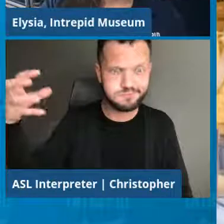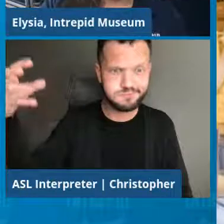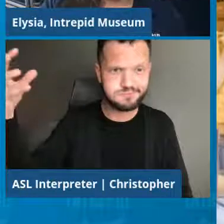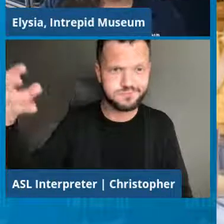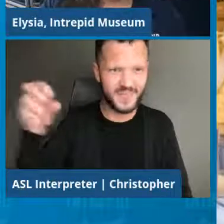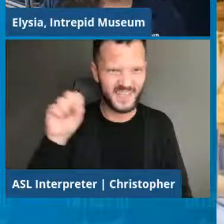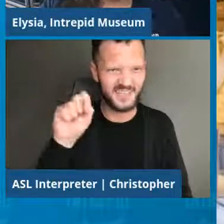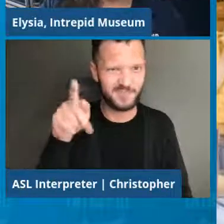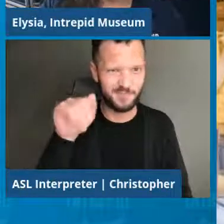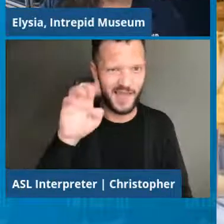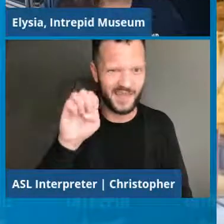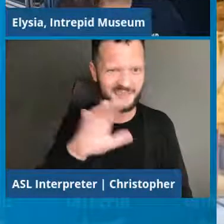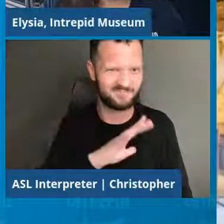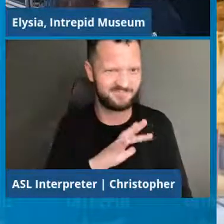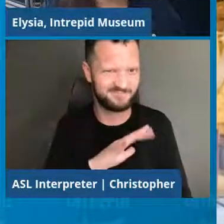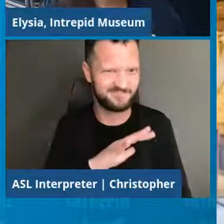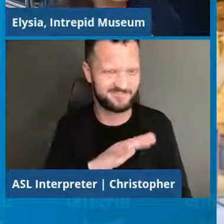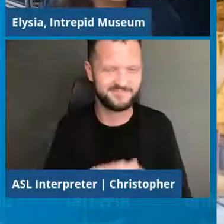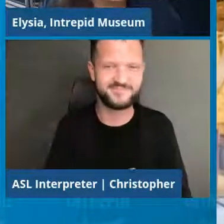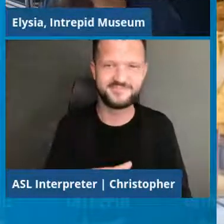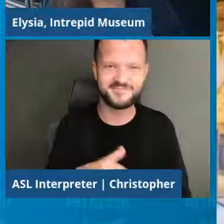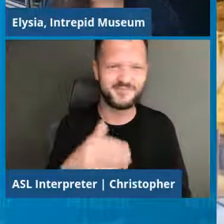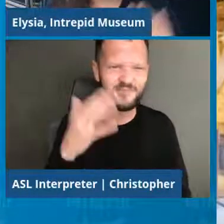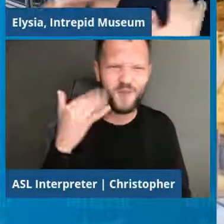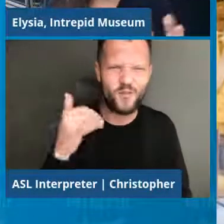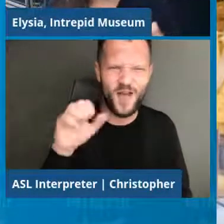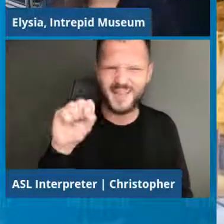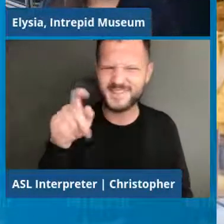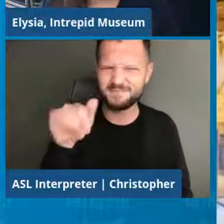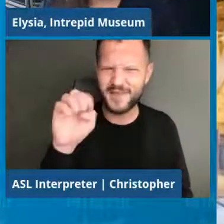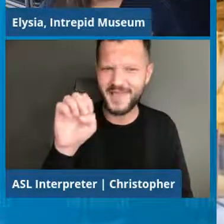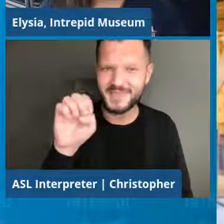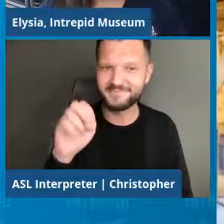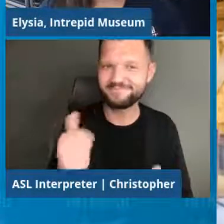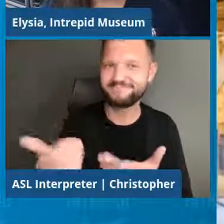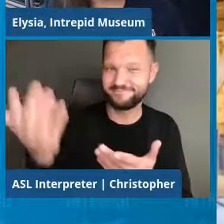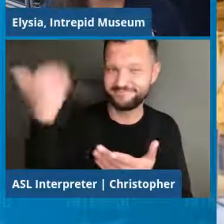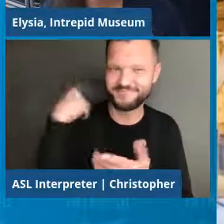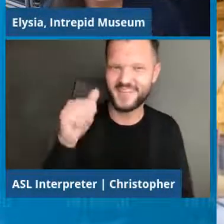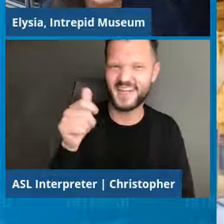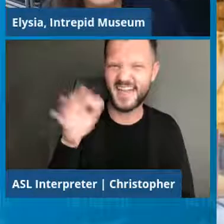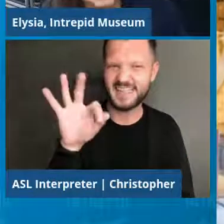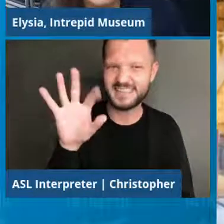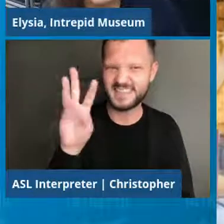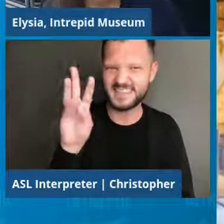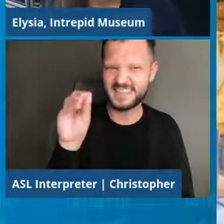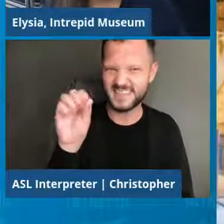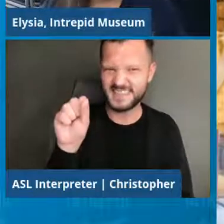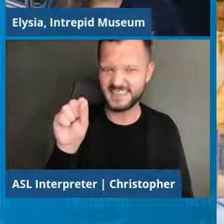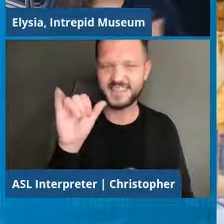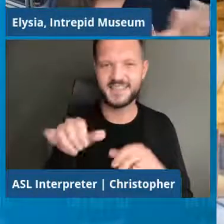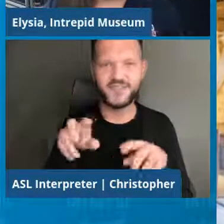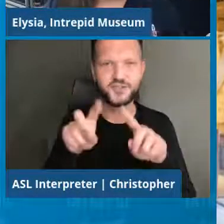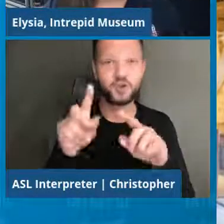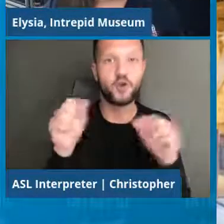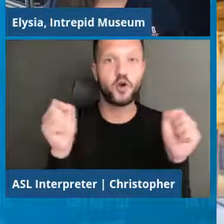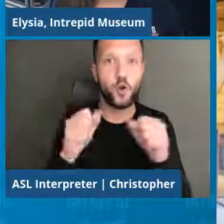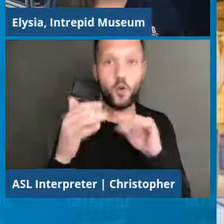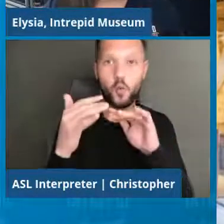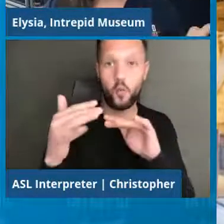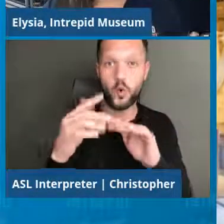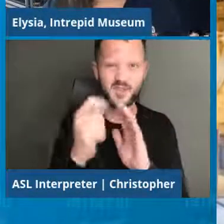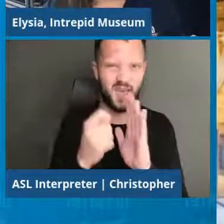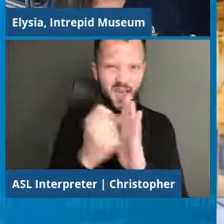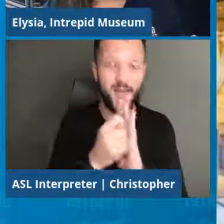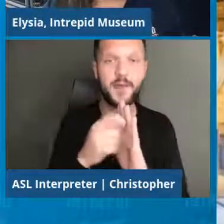in outer space, too. Now, why space? Well, in the 1960s, during the Cold War era, NASA, our space